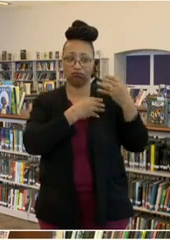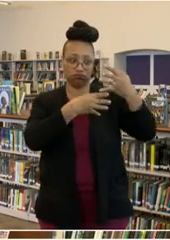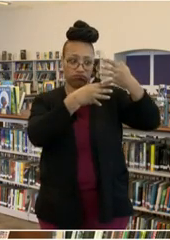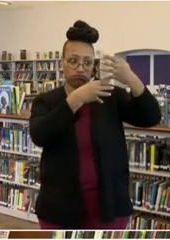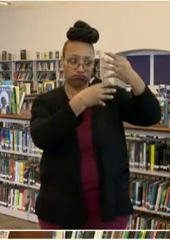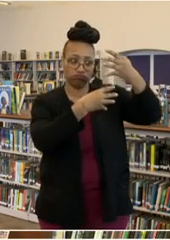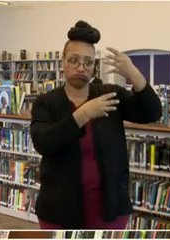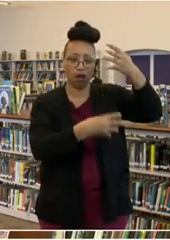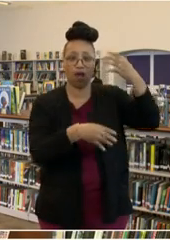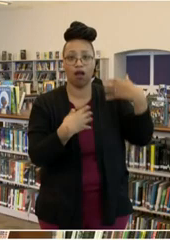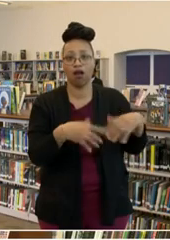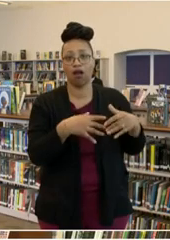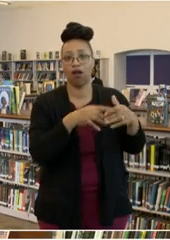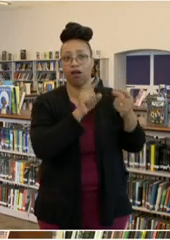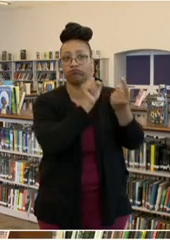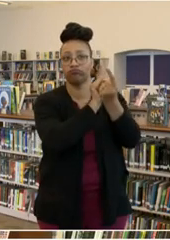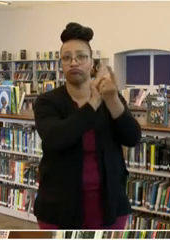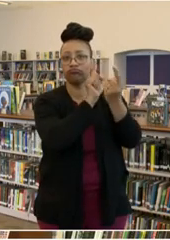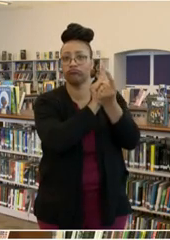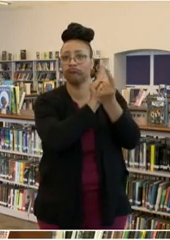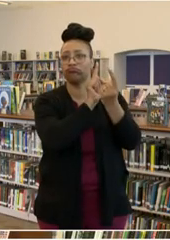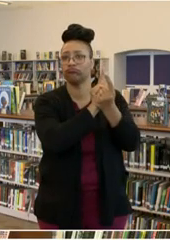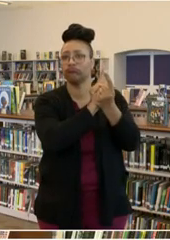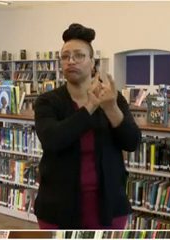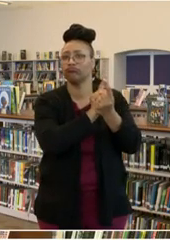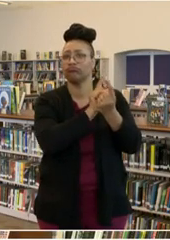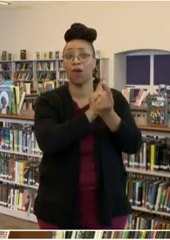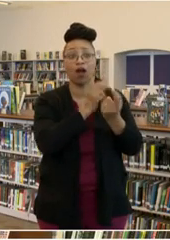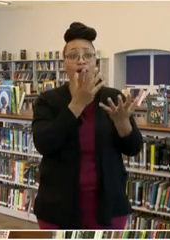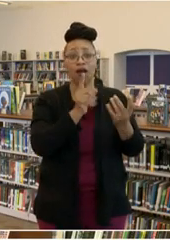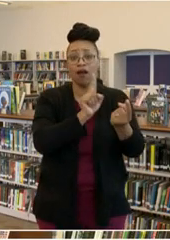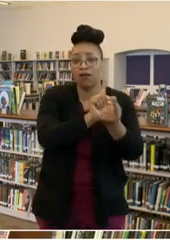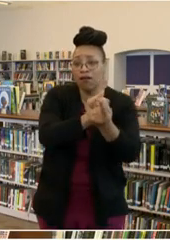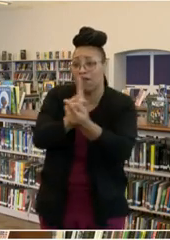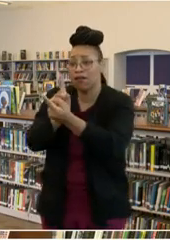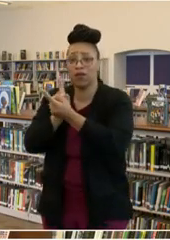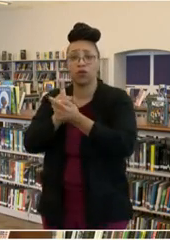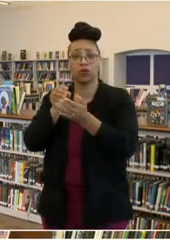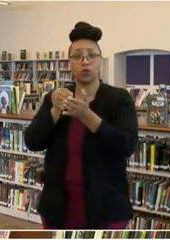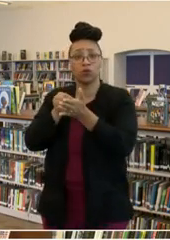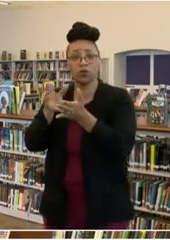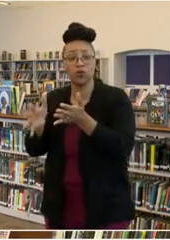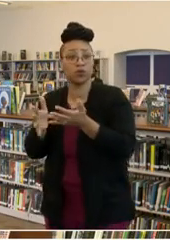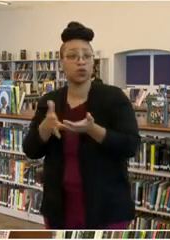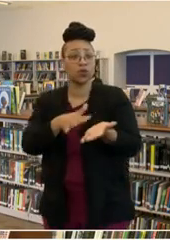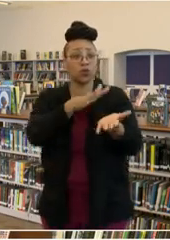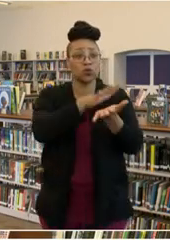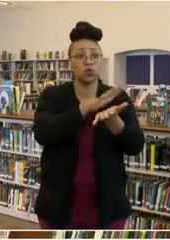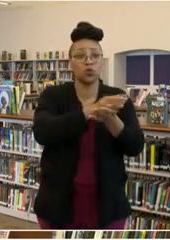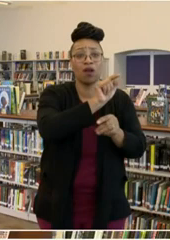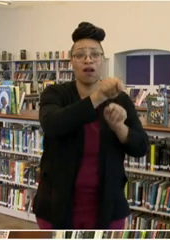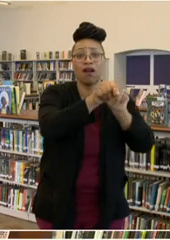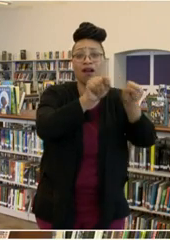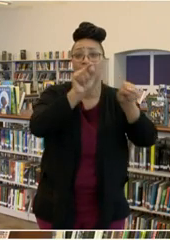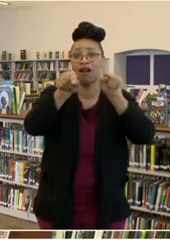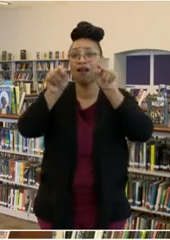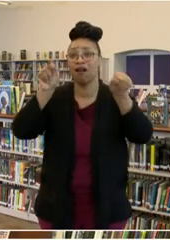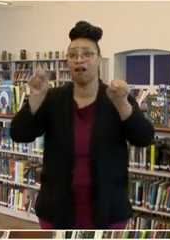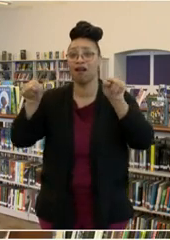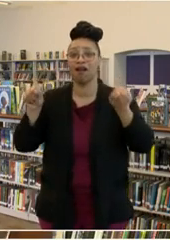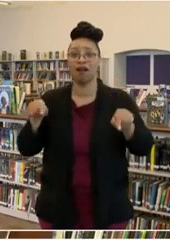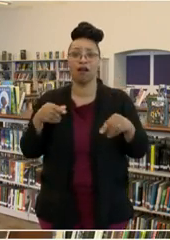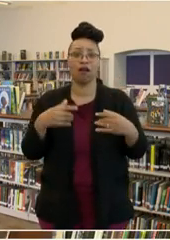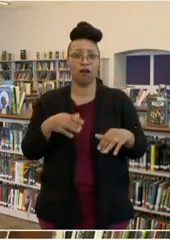young learners, facilities, making sure that the kids have nutrition and